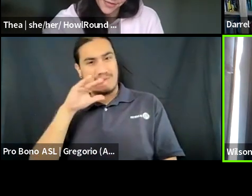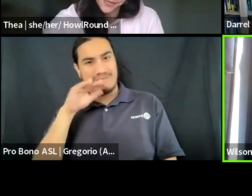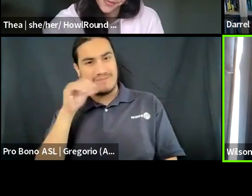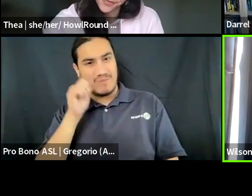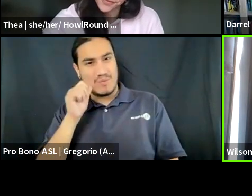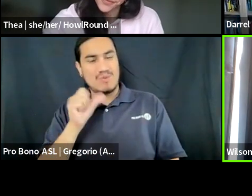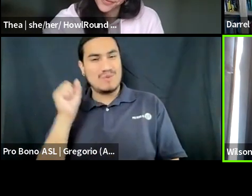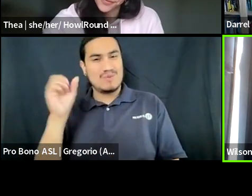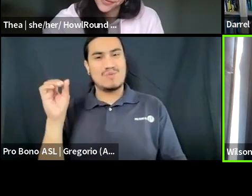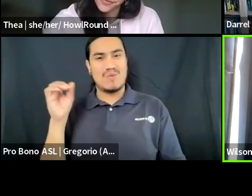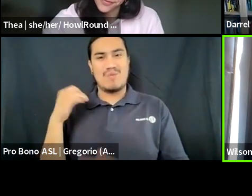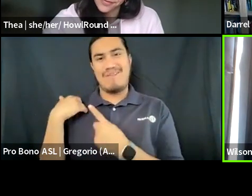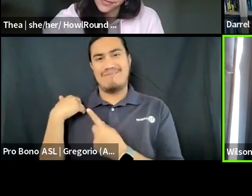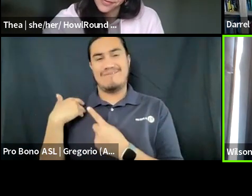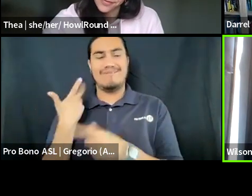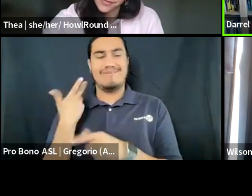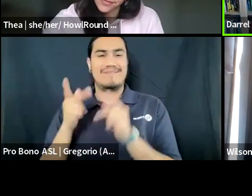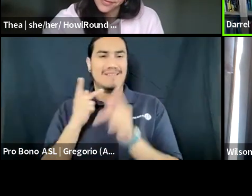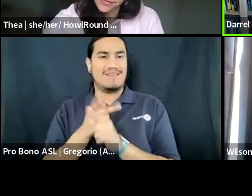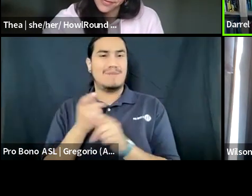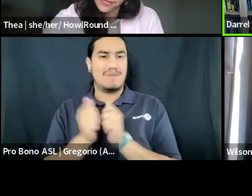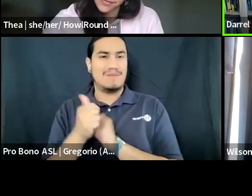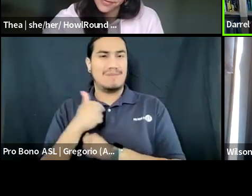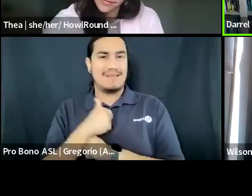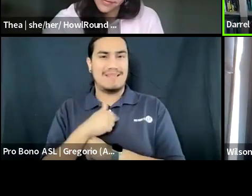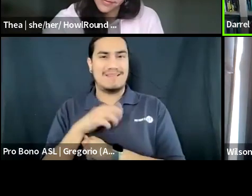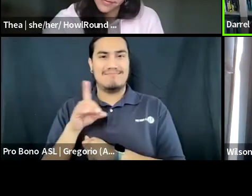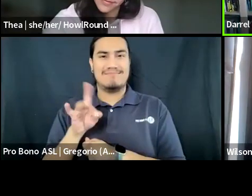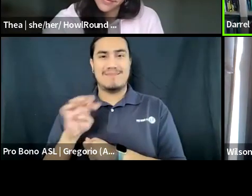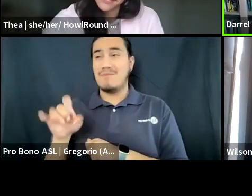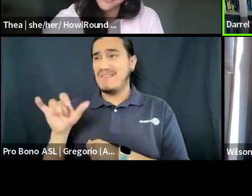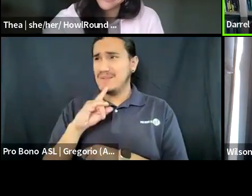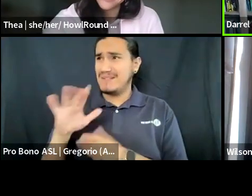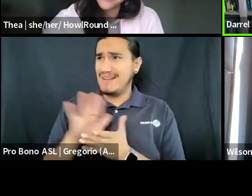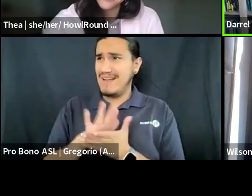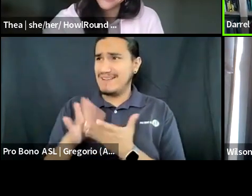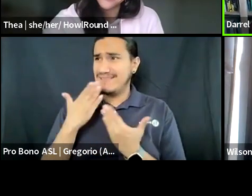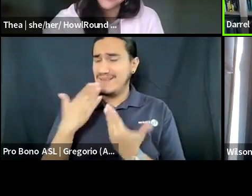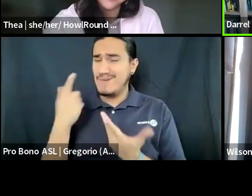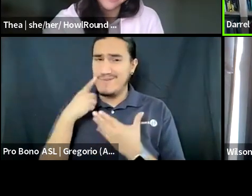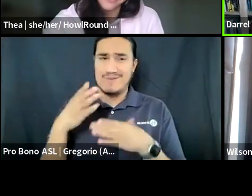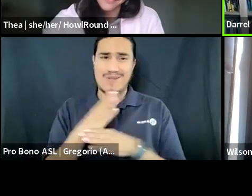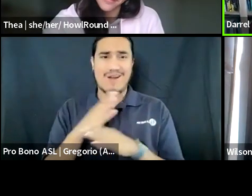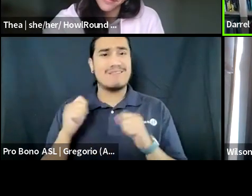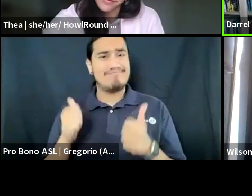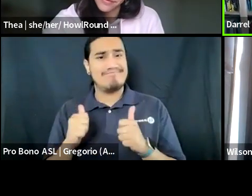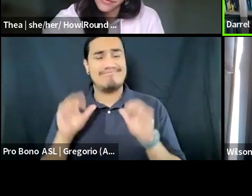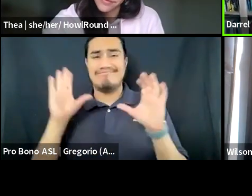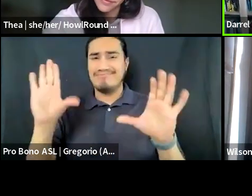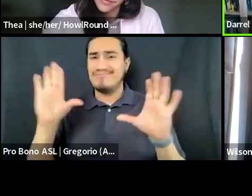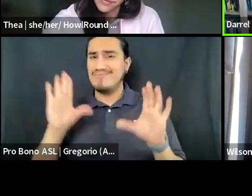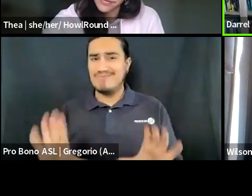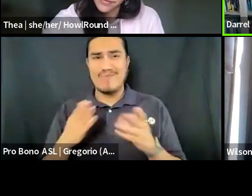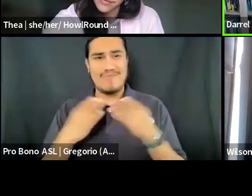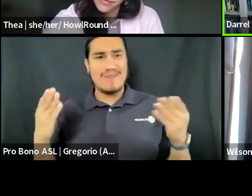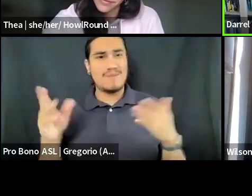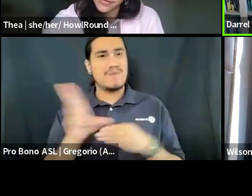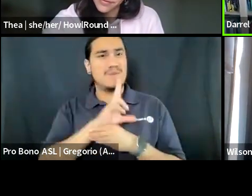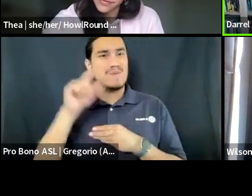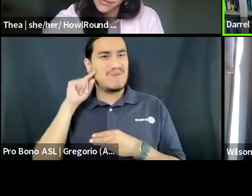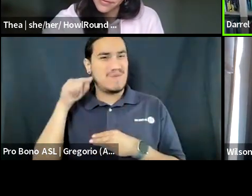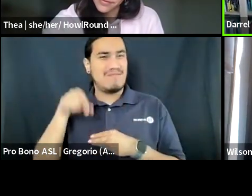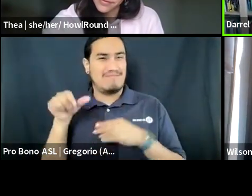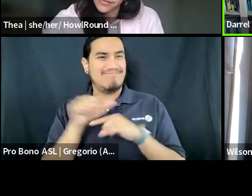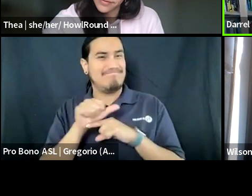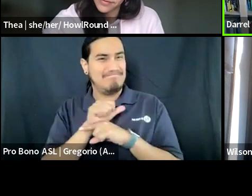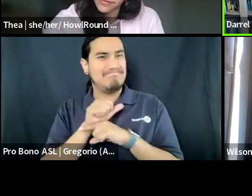I keep this with me. Oh, that's so nice. Oh, thank you for sharing. That's a great object to use for this